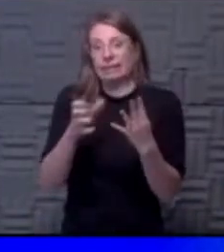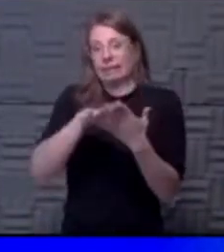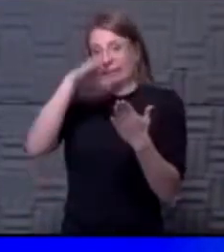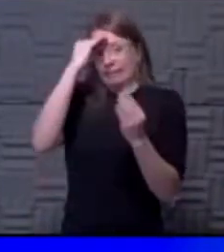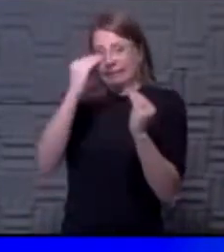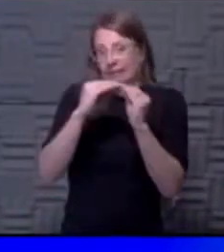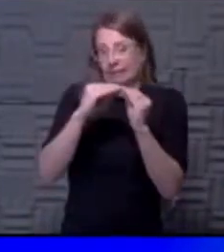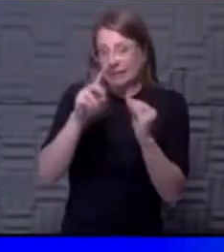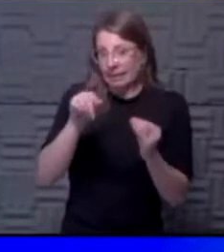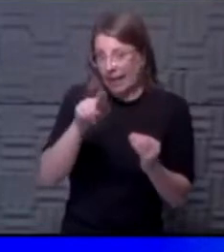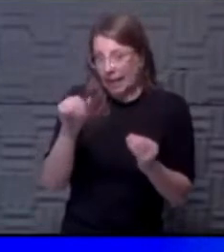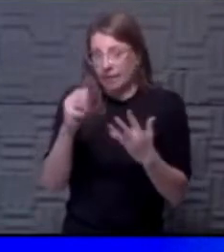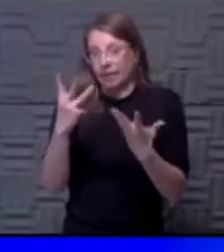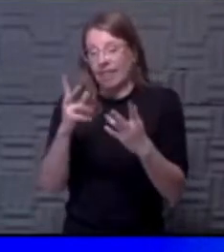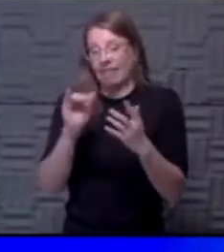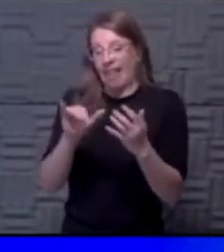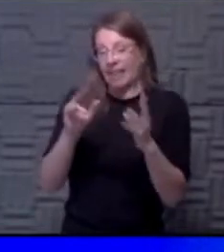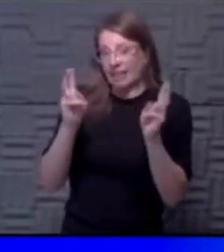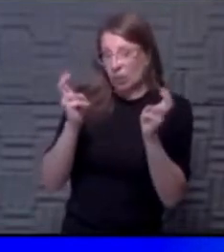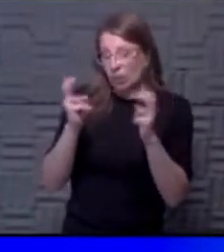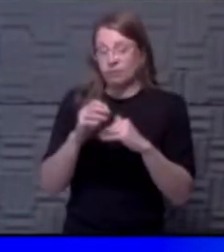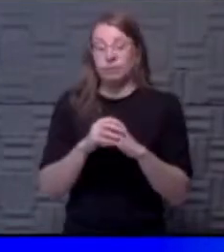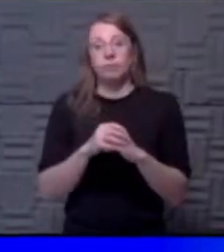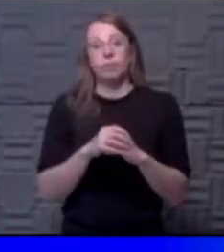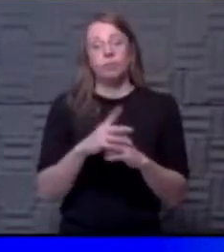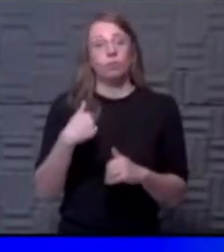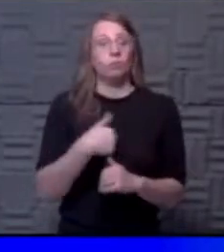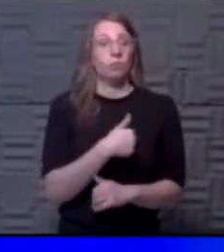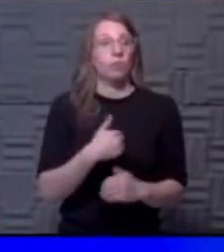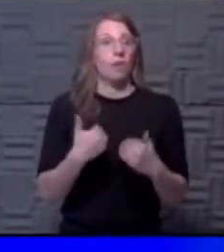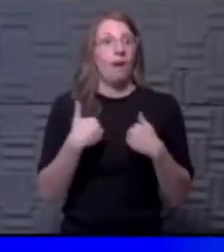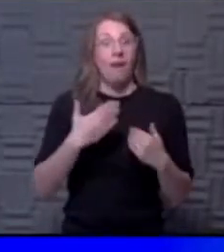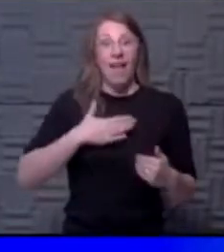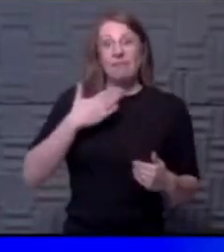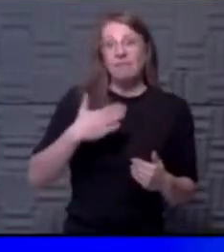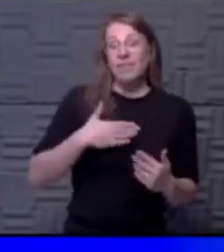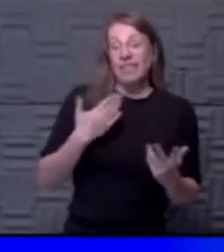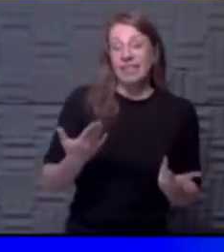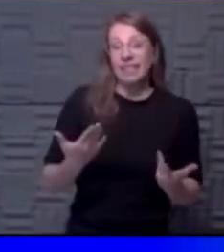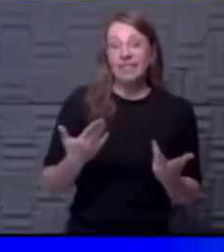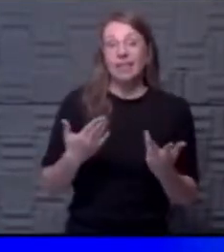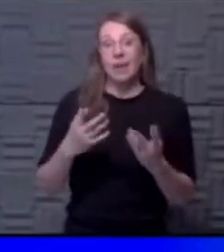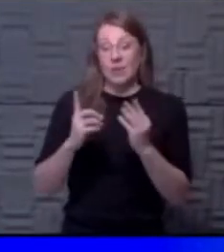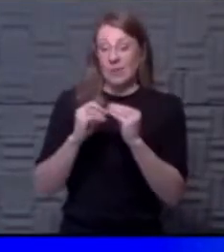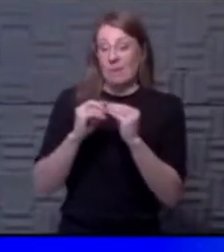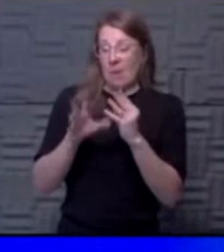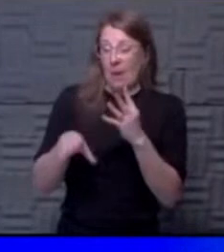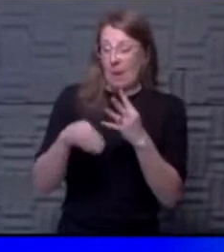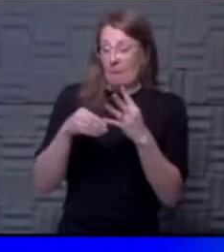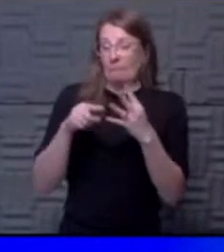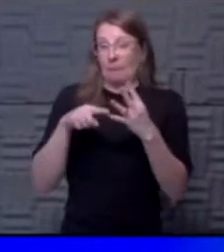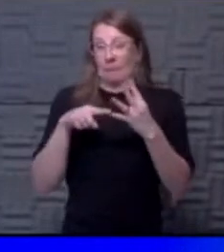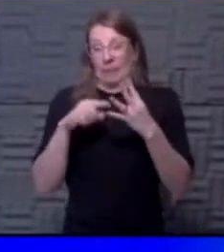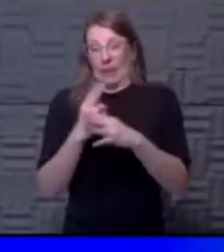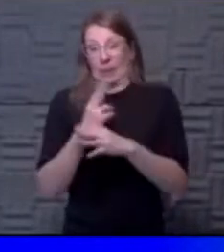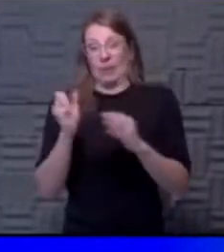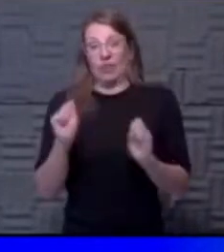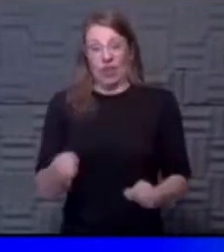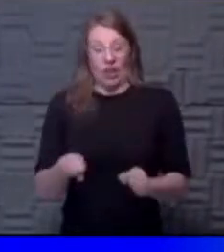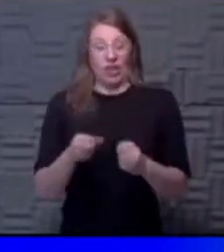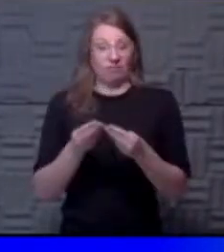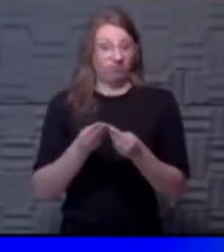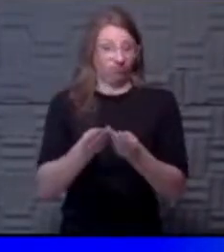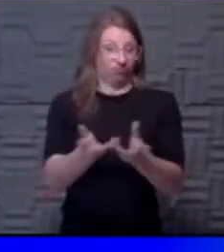data and that issue right there. You know, we were all pretty happy that there was one more vaccine that we could use to roll out